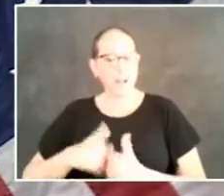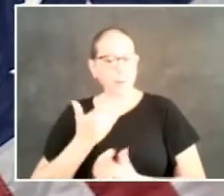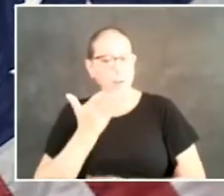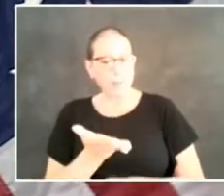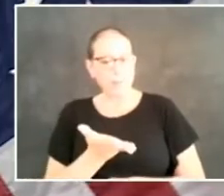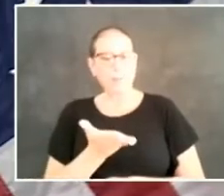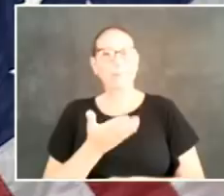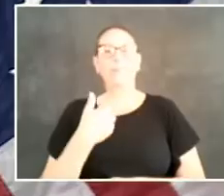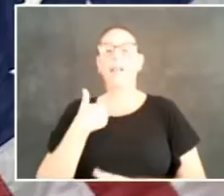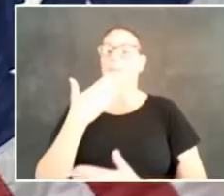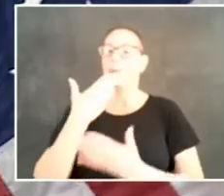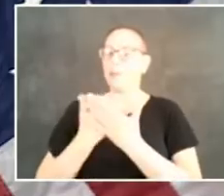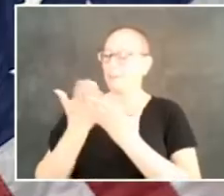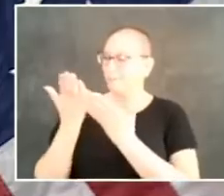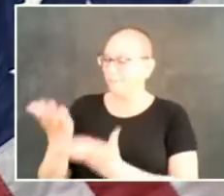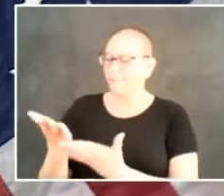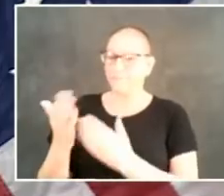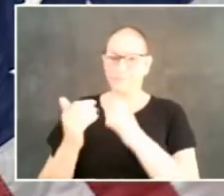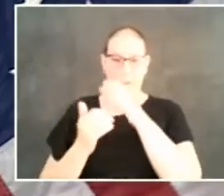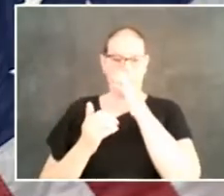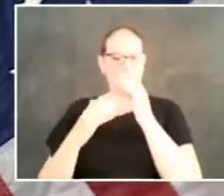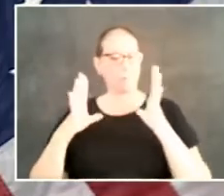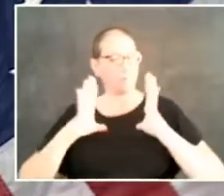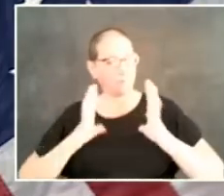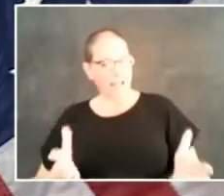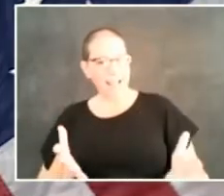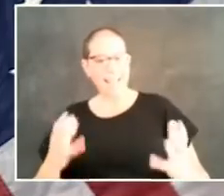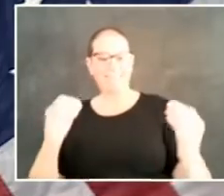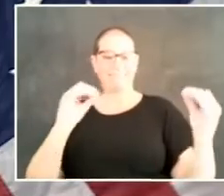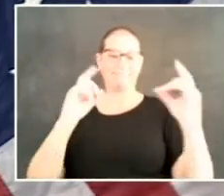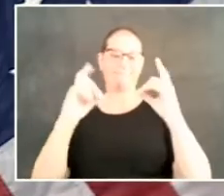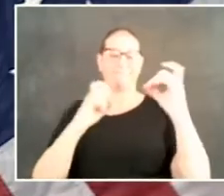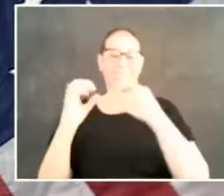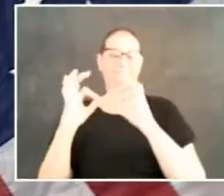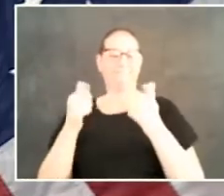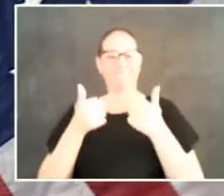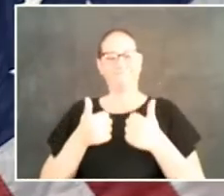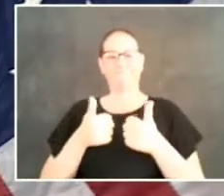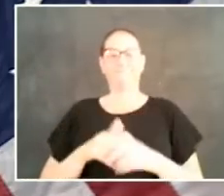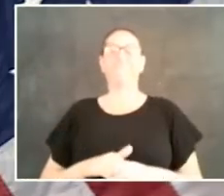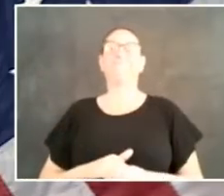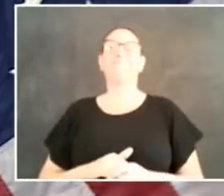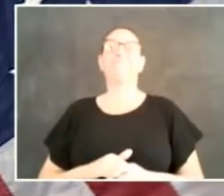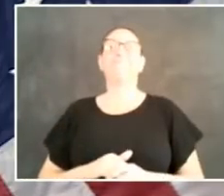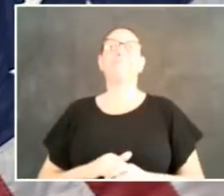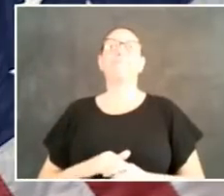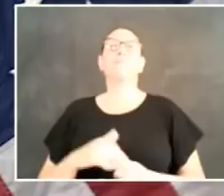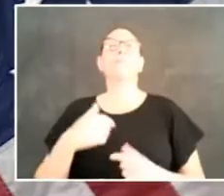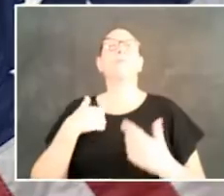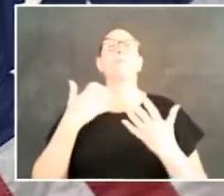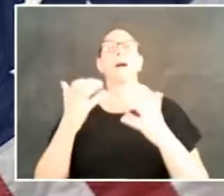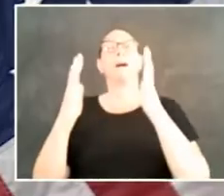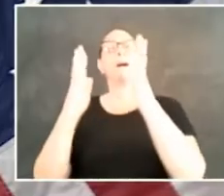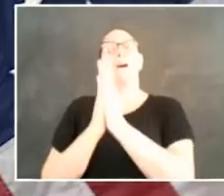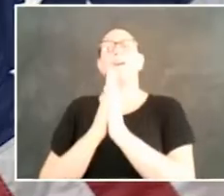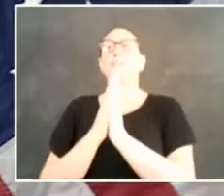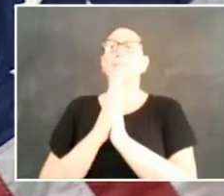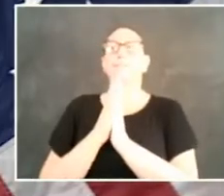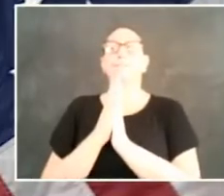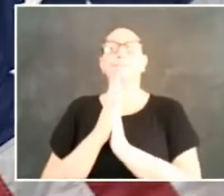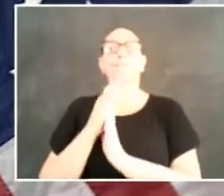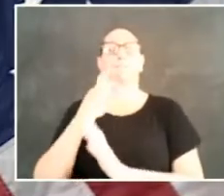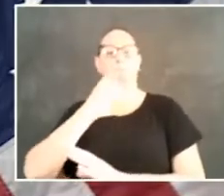I'm fine, thank you. I wanted to ask the police commissioner and you about a couple of